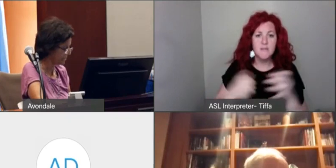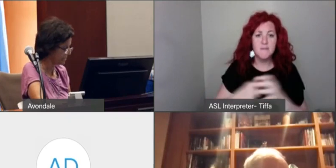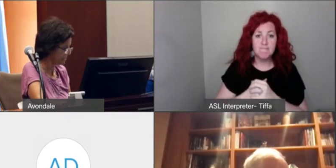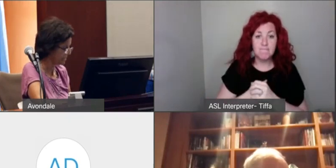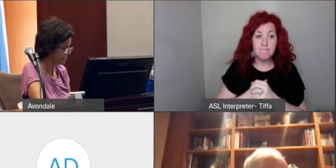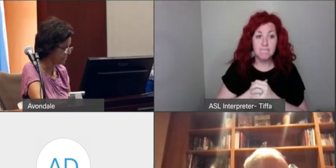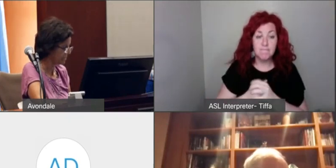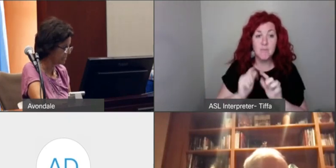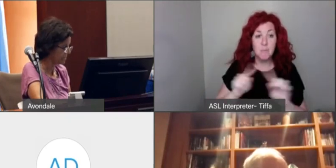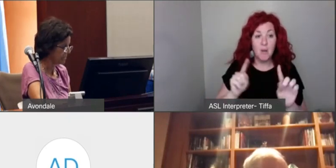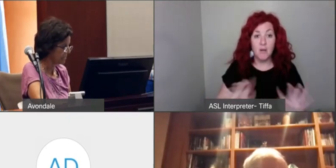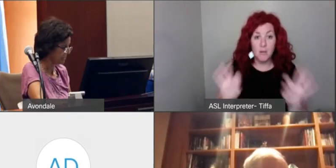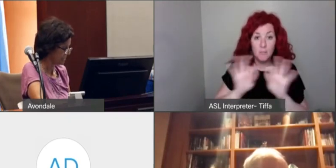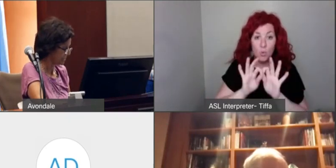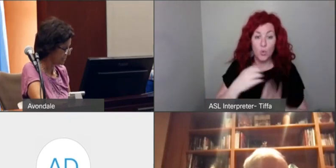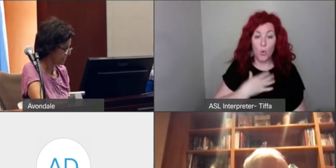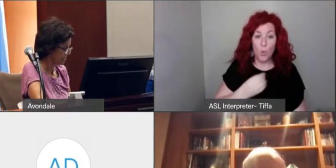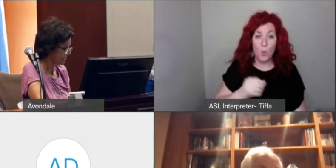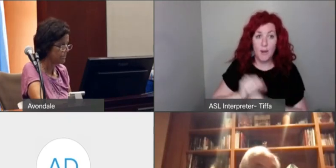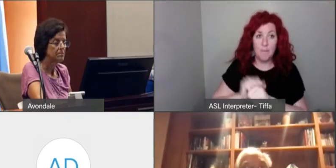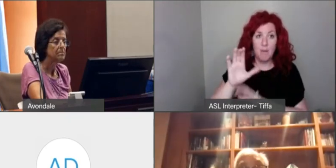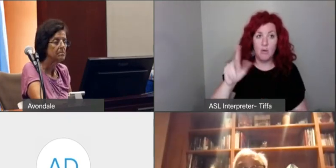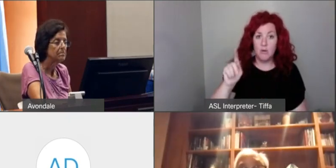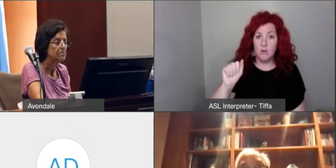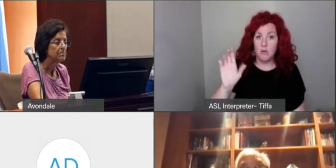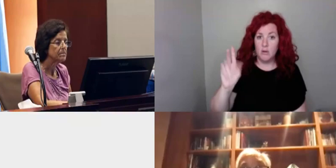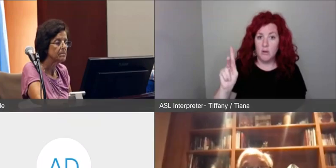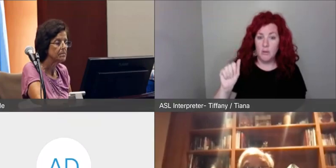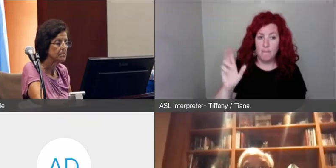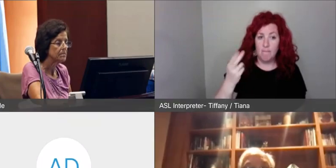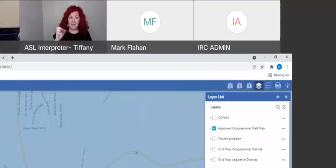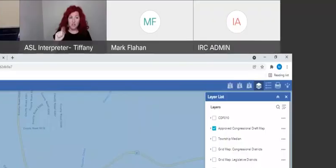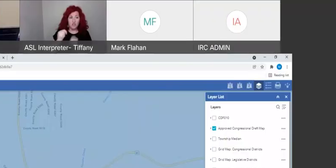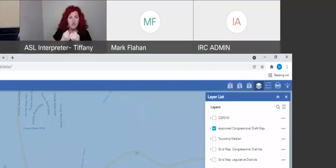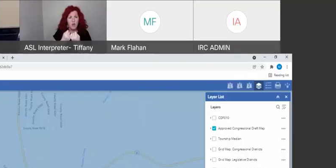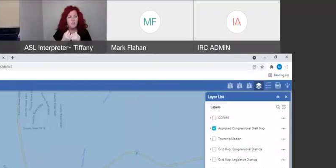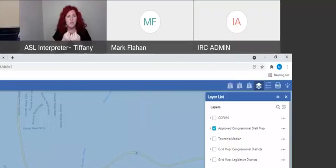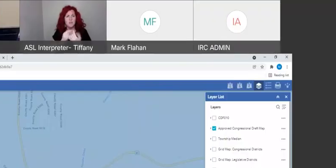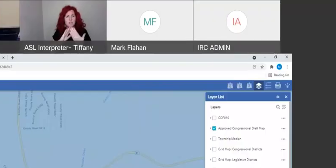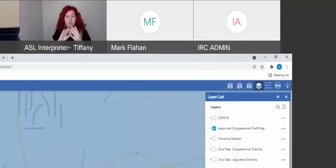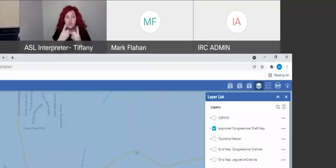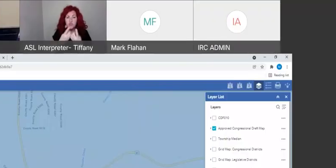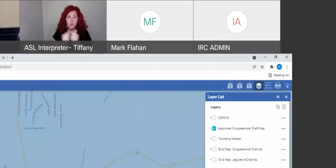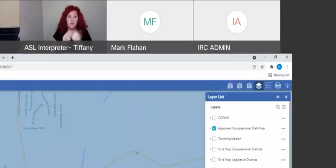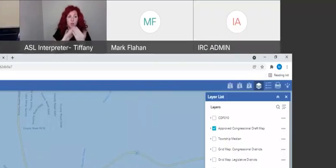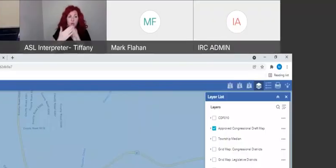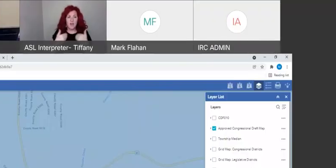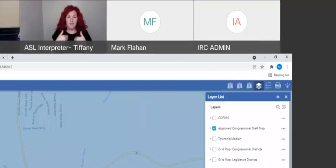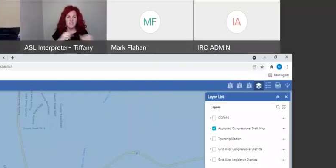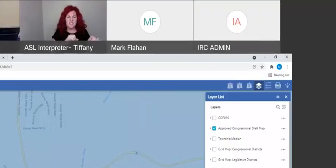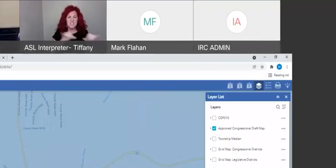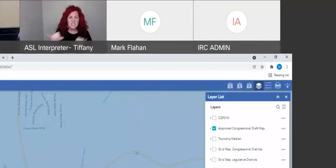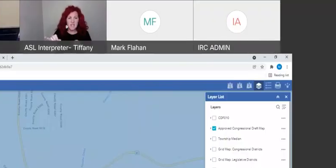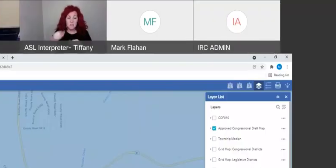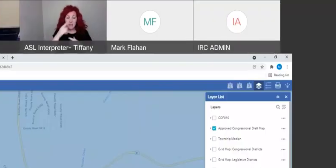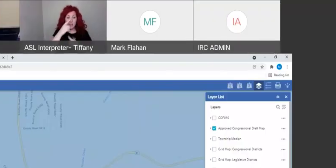the White Mountain Apache Tribe to be in a district with communities that share the same interests, values, and